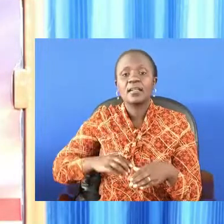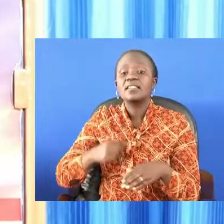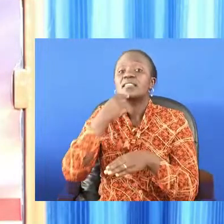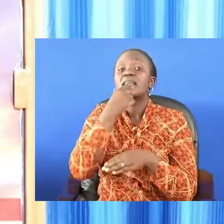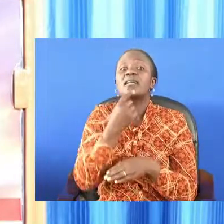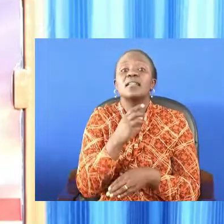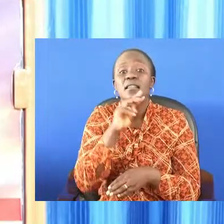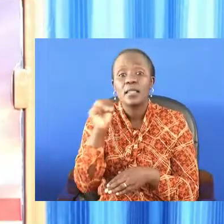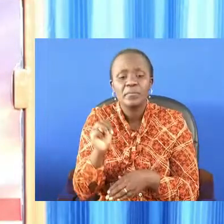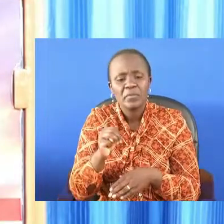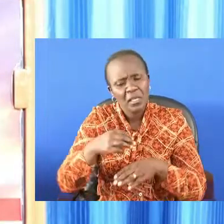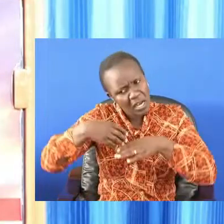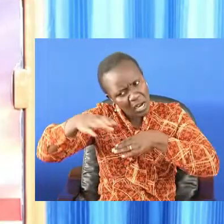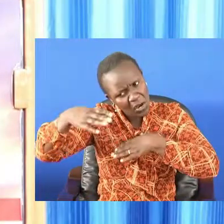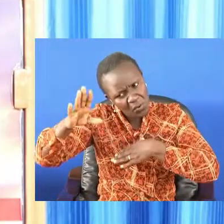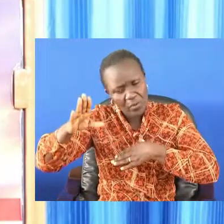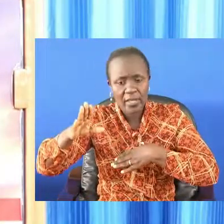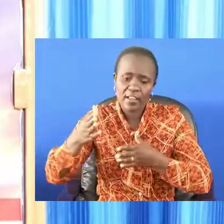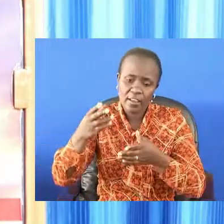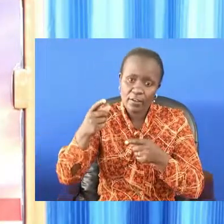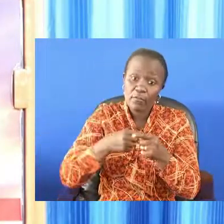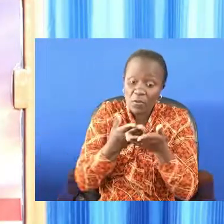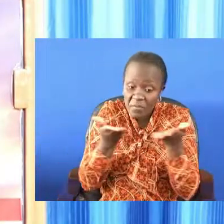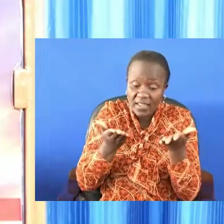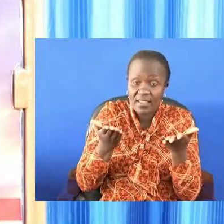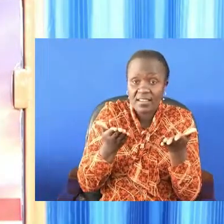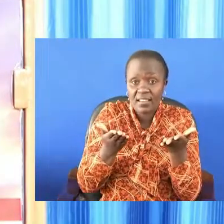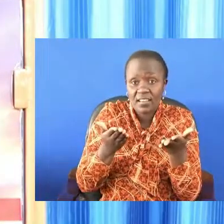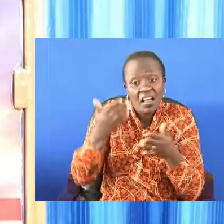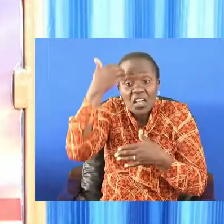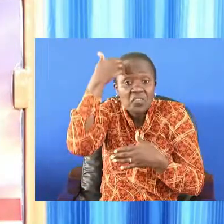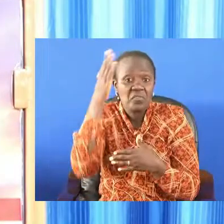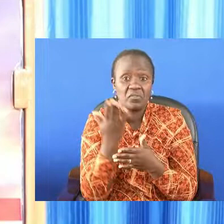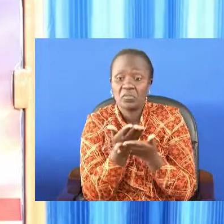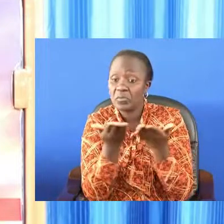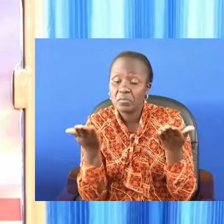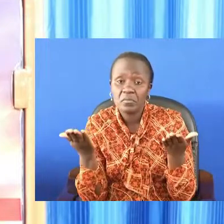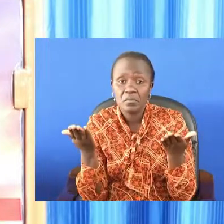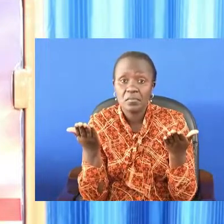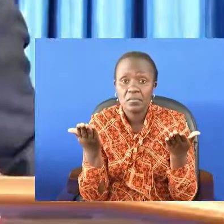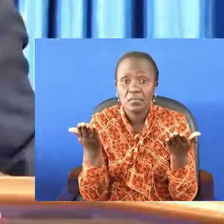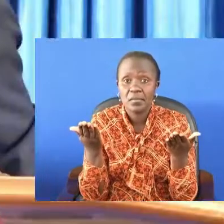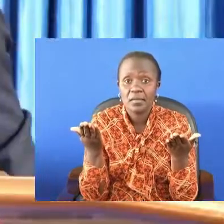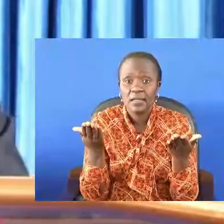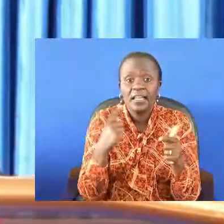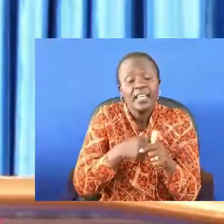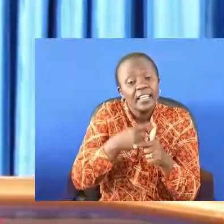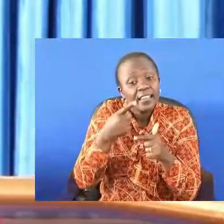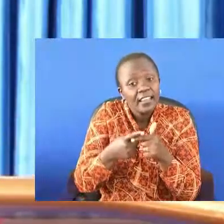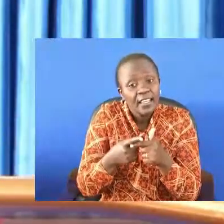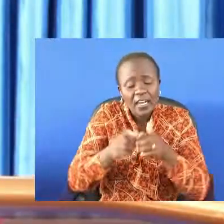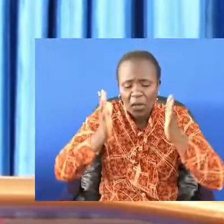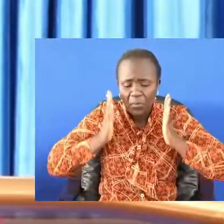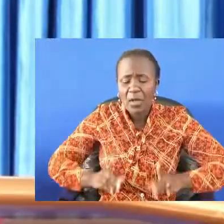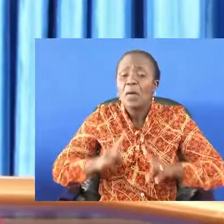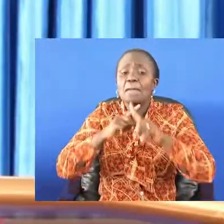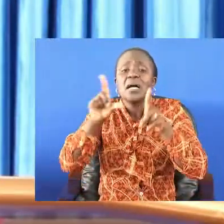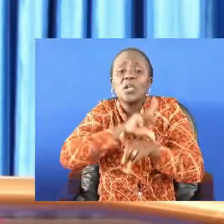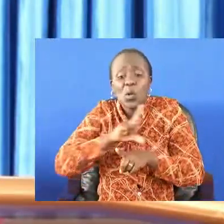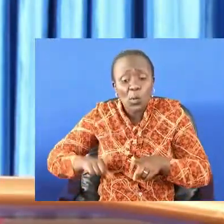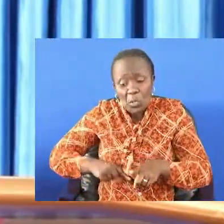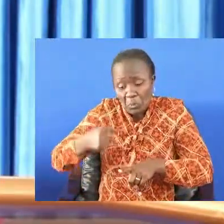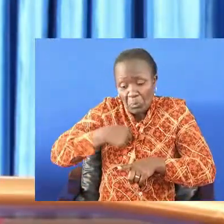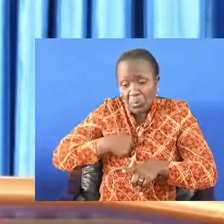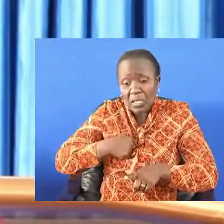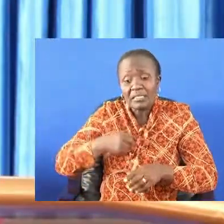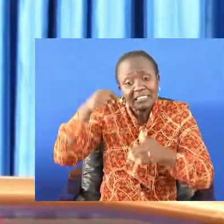them, get away from here, I did not know you. And then somebody will say, but Lord,